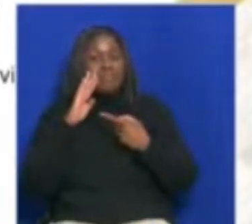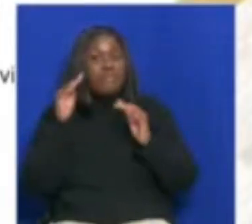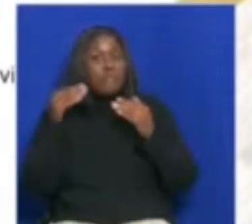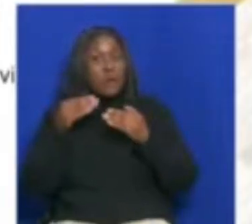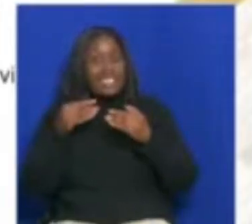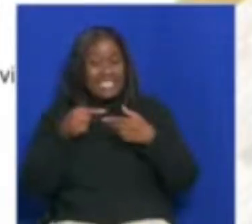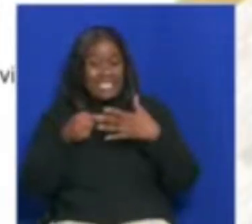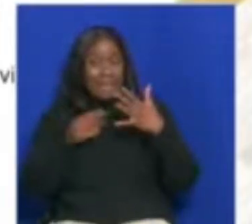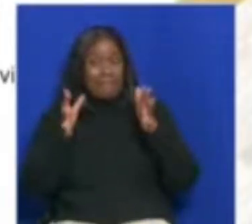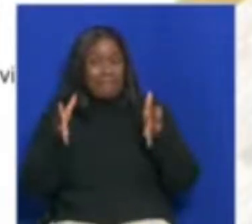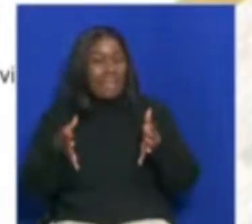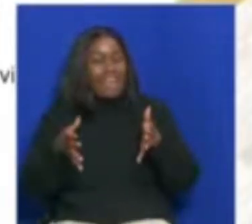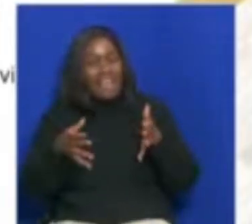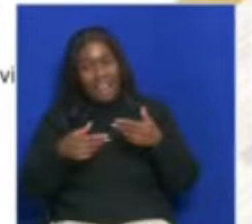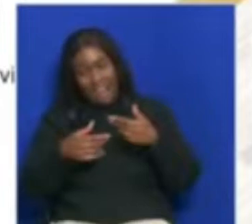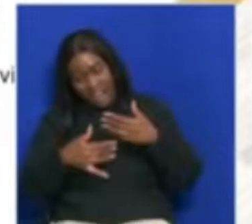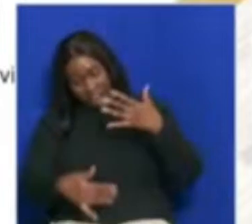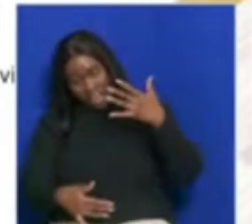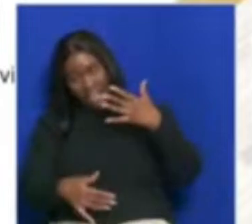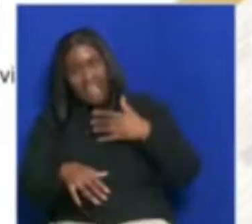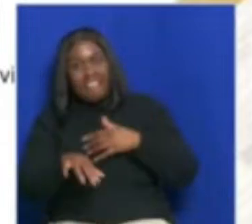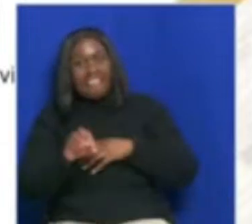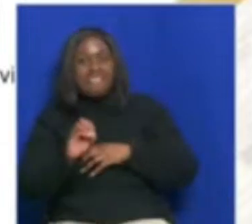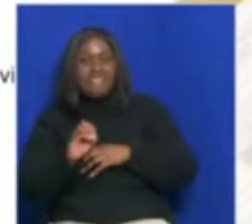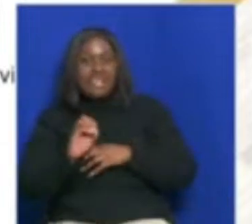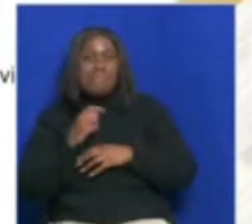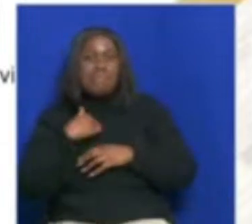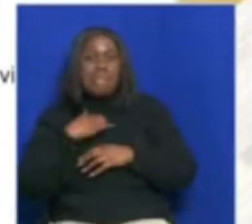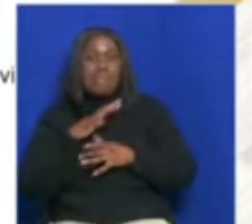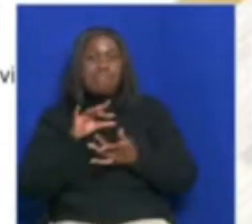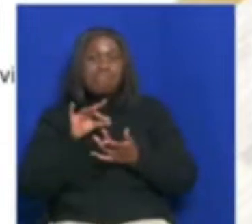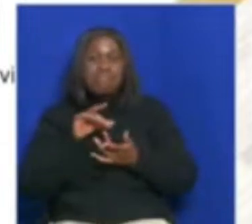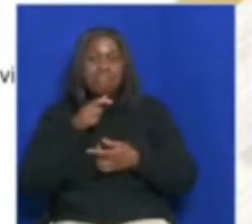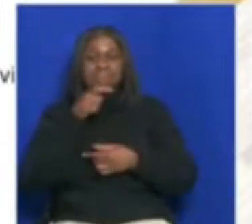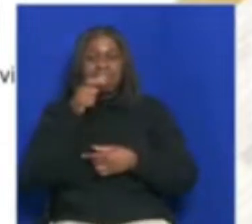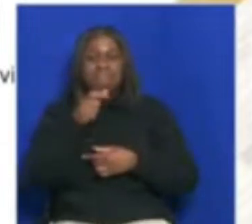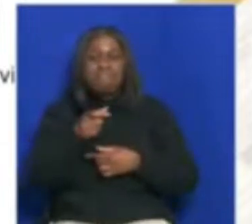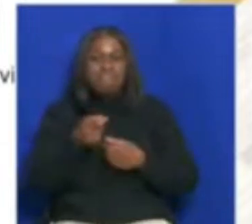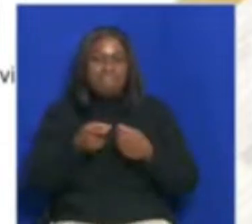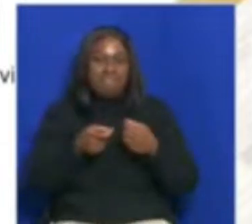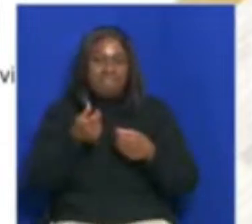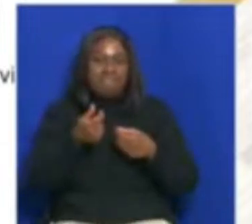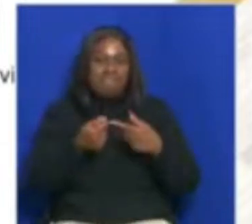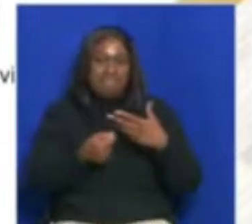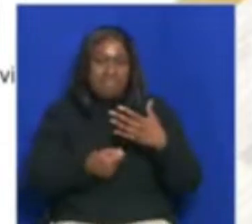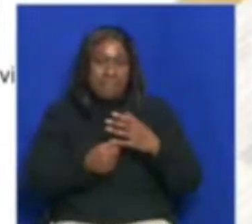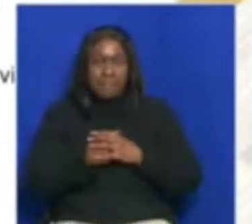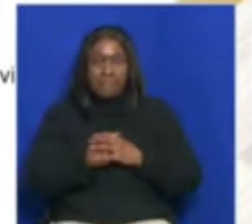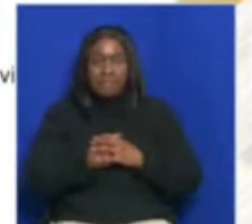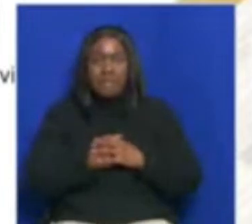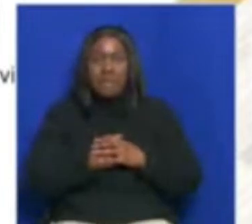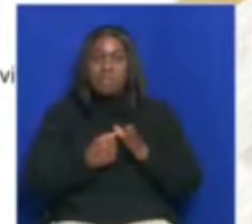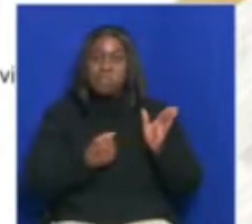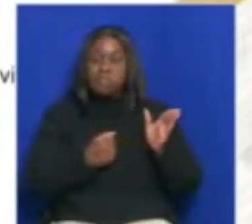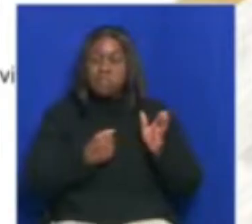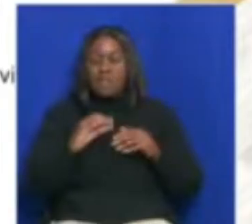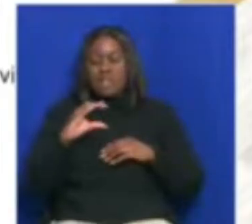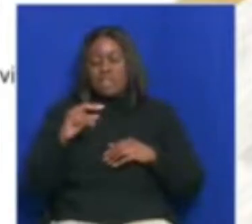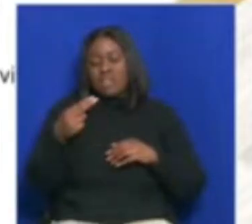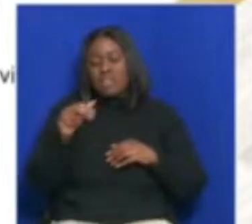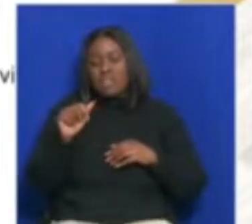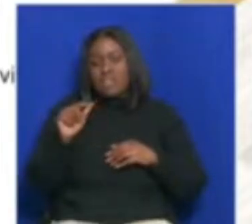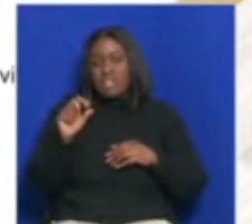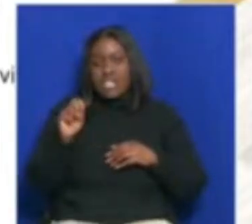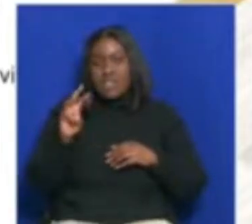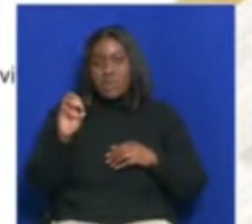just highlighted a few. In Chatsworth, you got the UA, which is Ugly